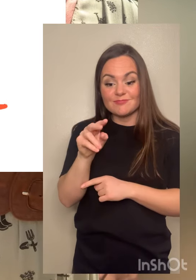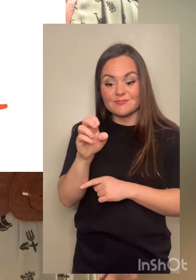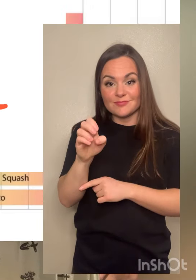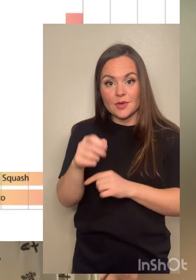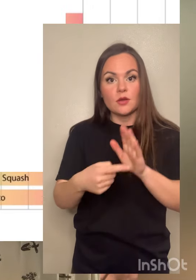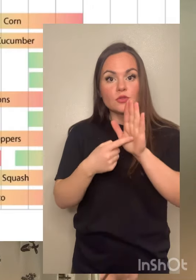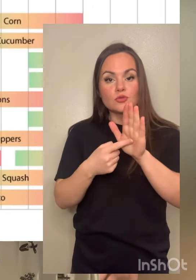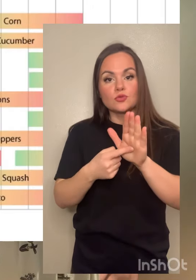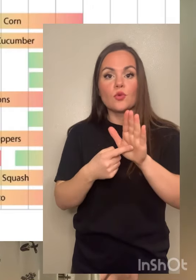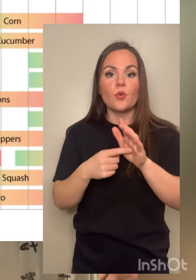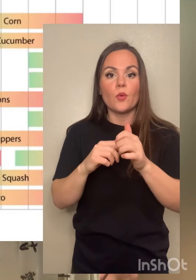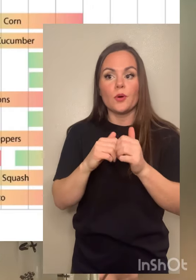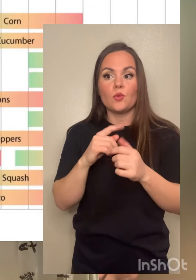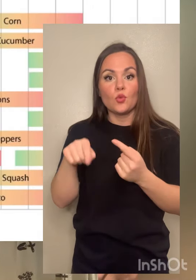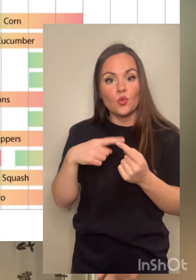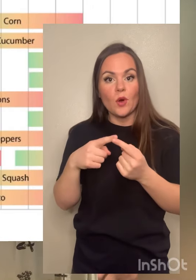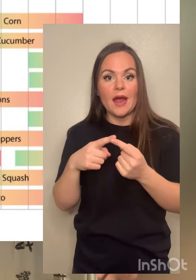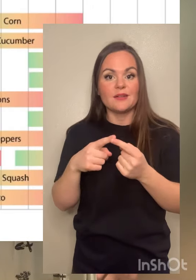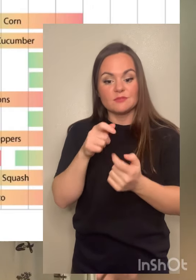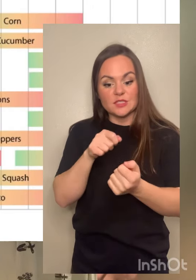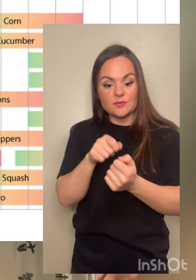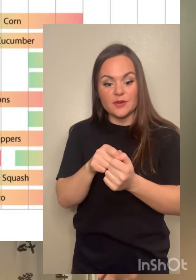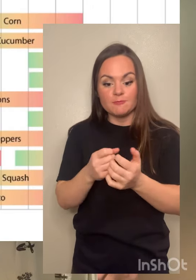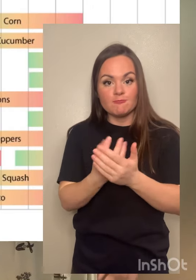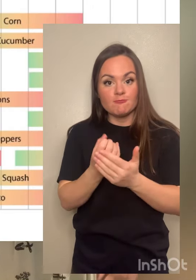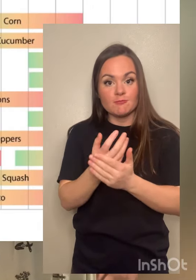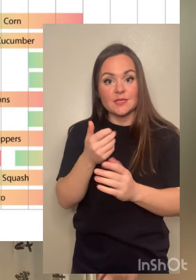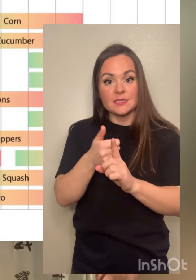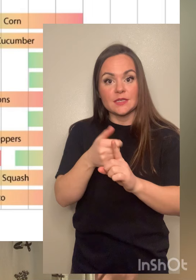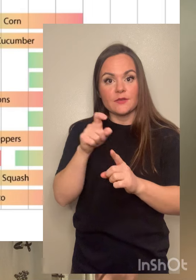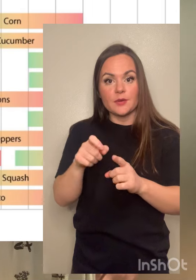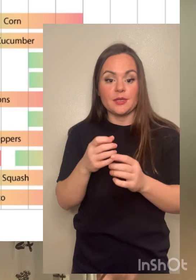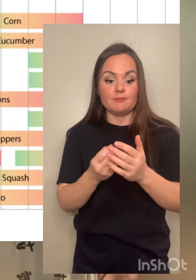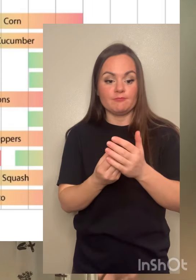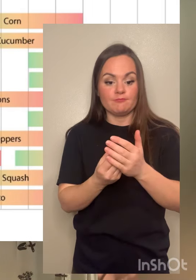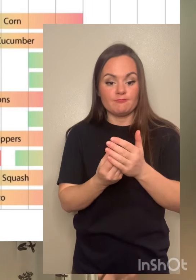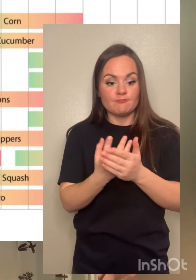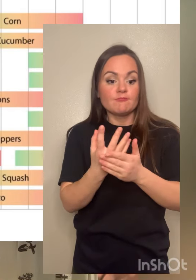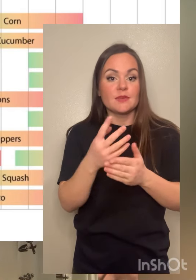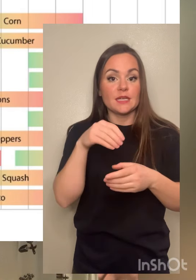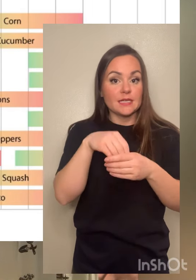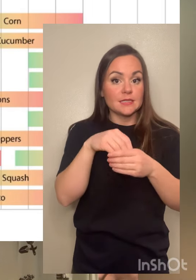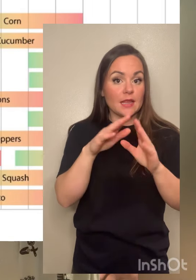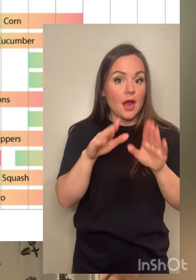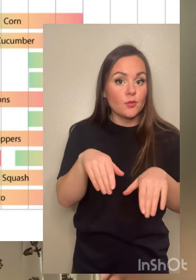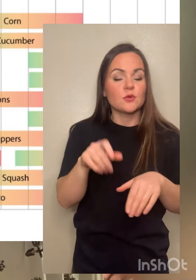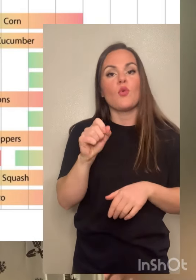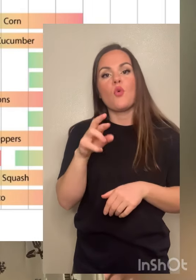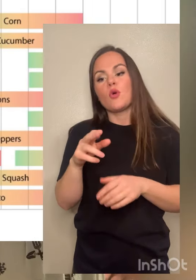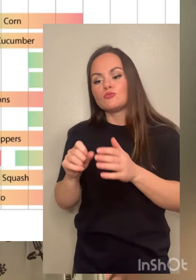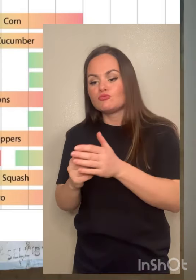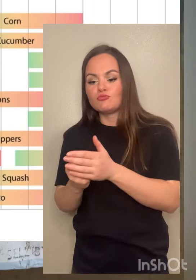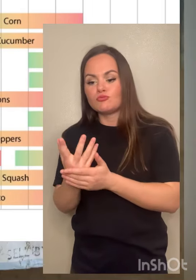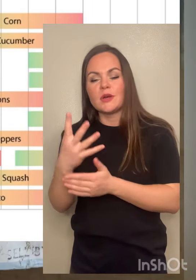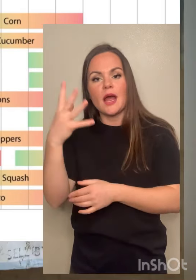you exactly when to start certain plants indoors and outdoors depending on your zone.